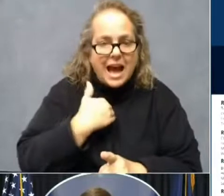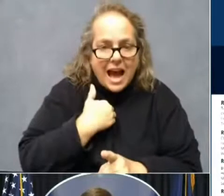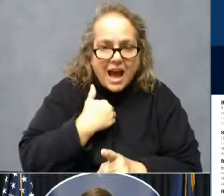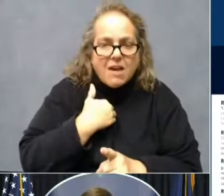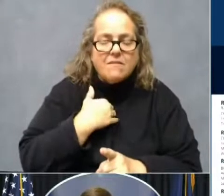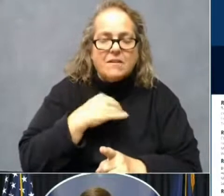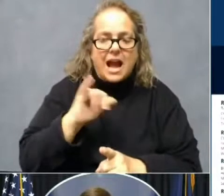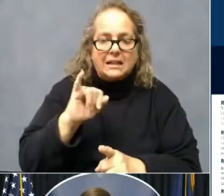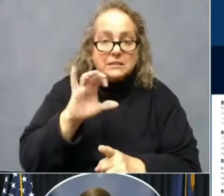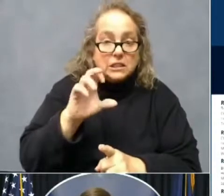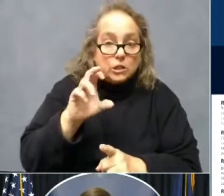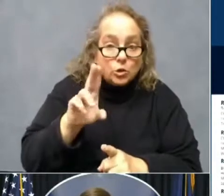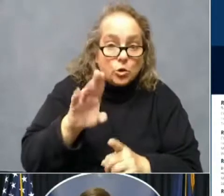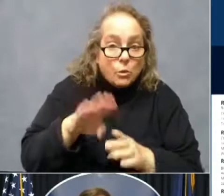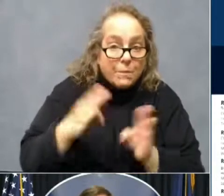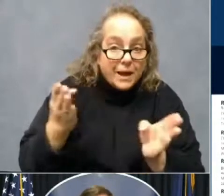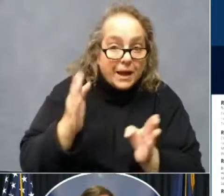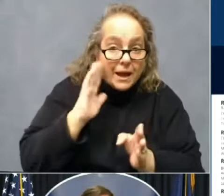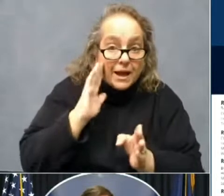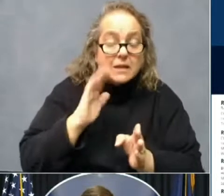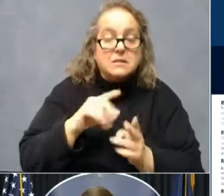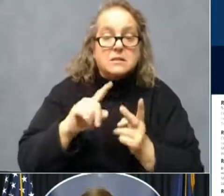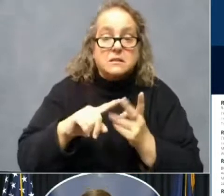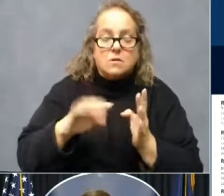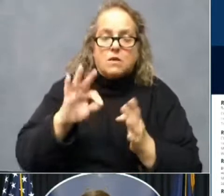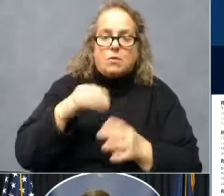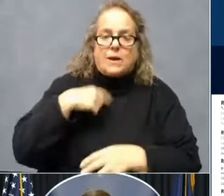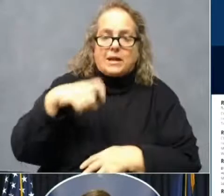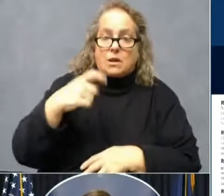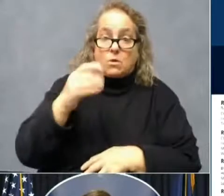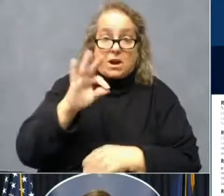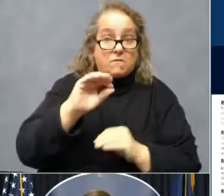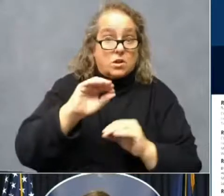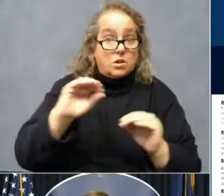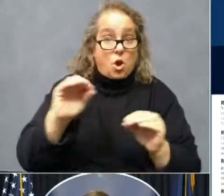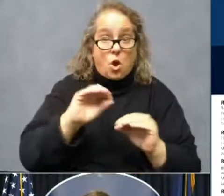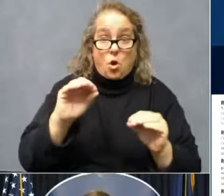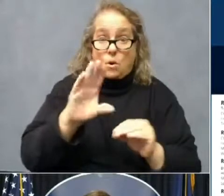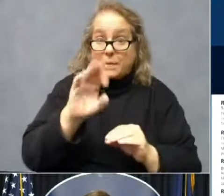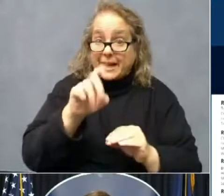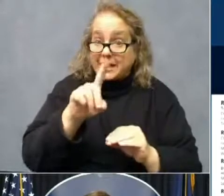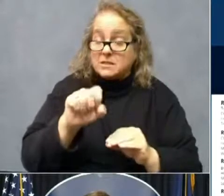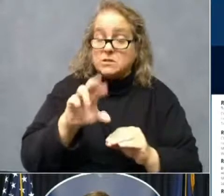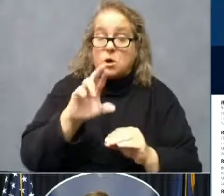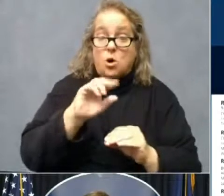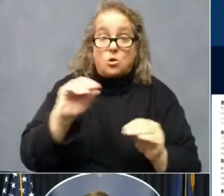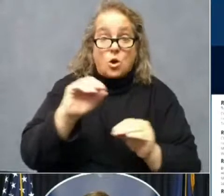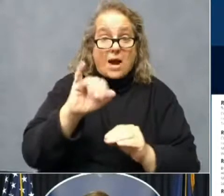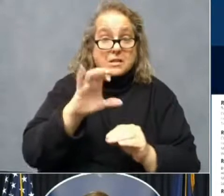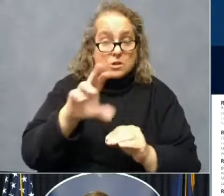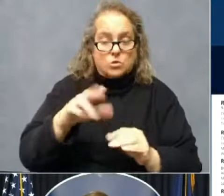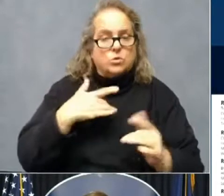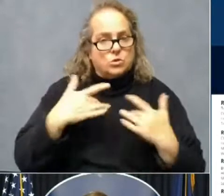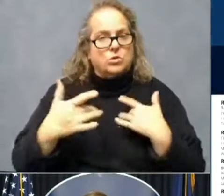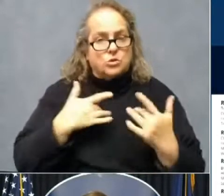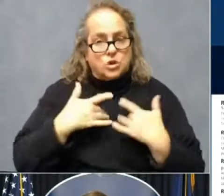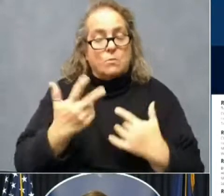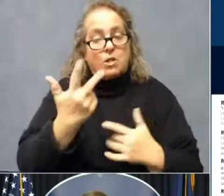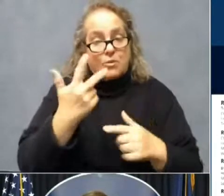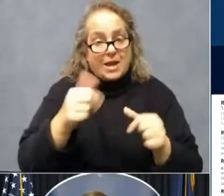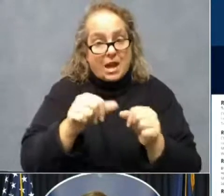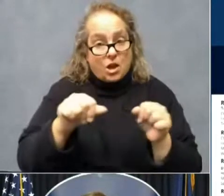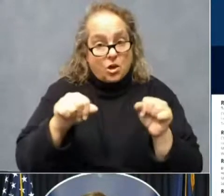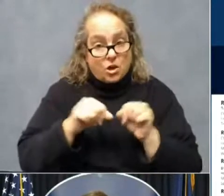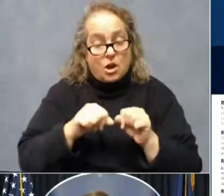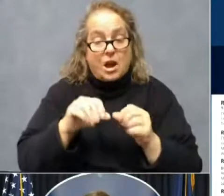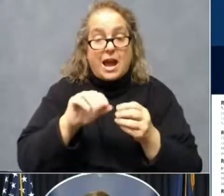one. The ramifications when we don't have them are concerning. So 3 areas of our state, area 4,